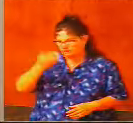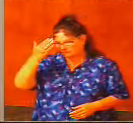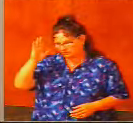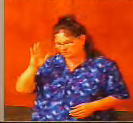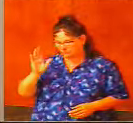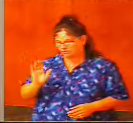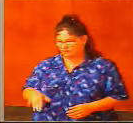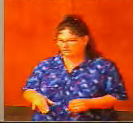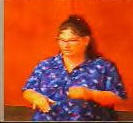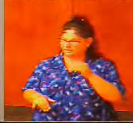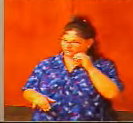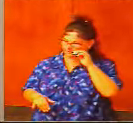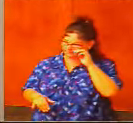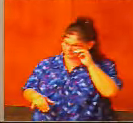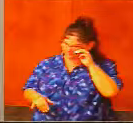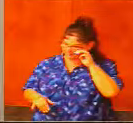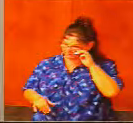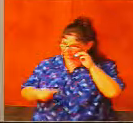recognize it.